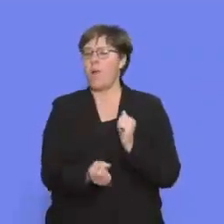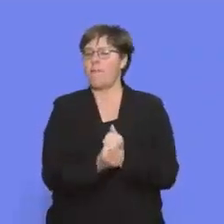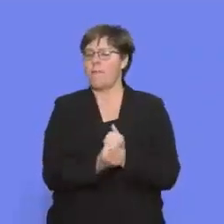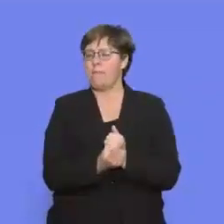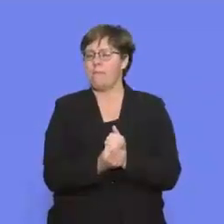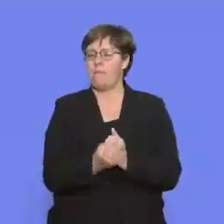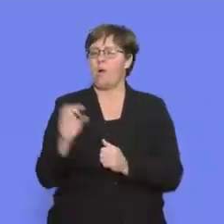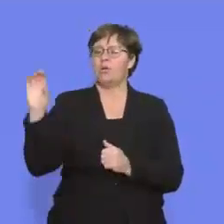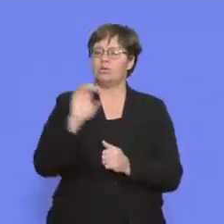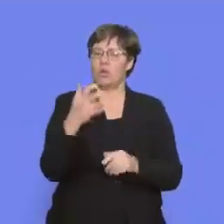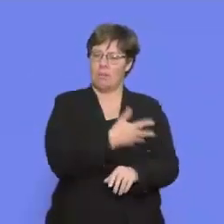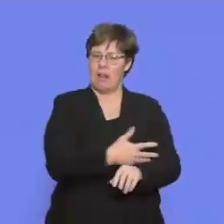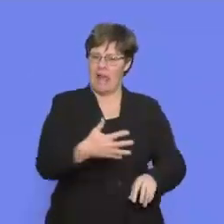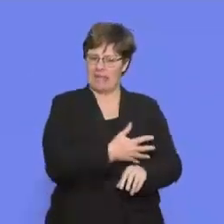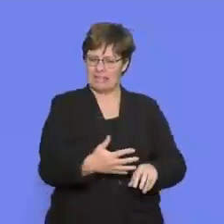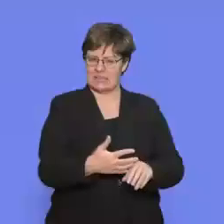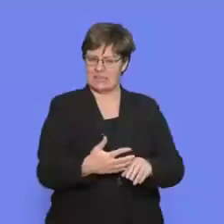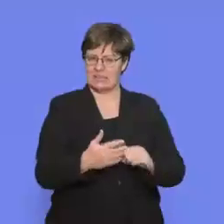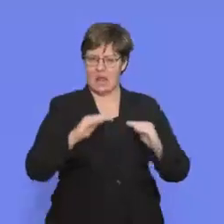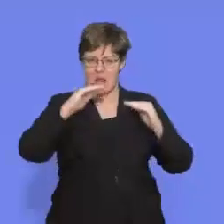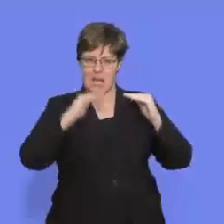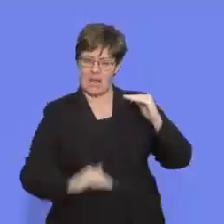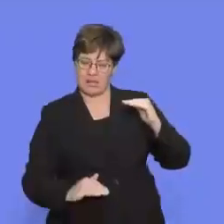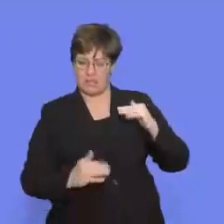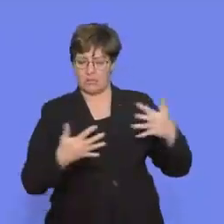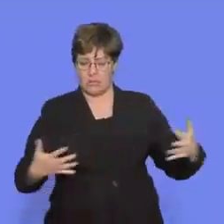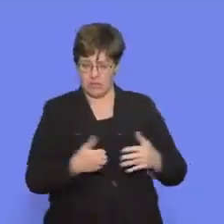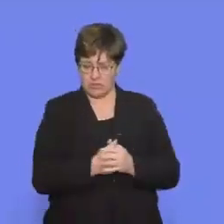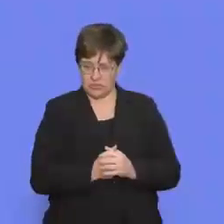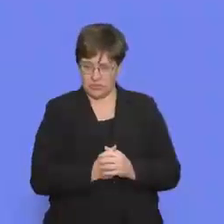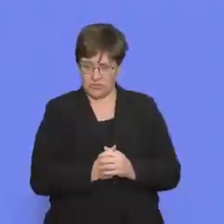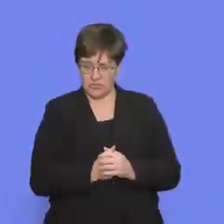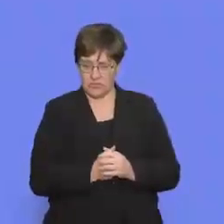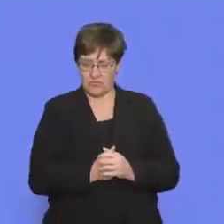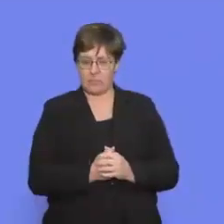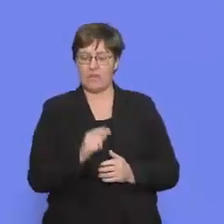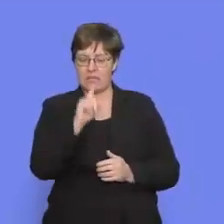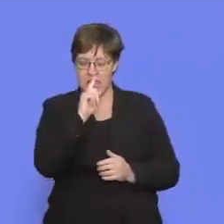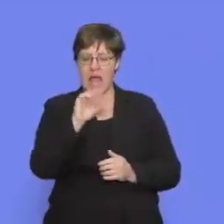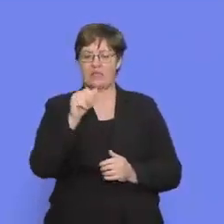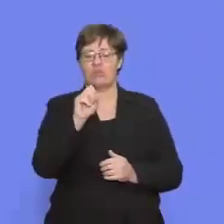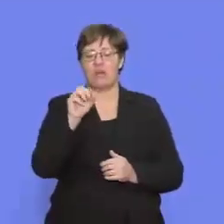decreases. Then we see adrenal glands here secrete more